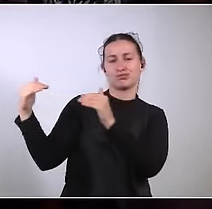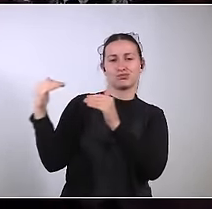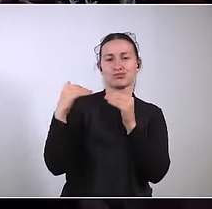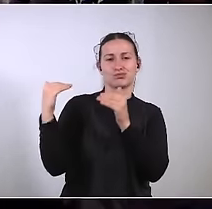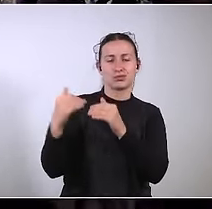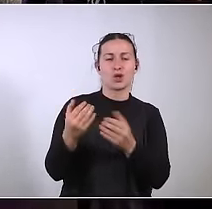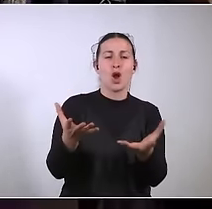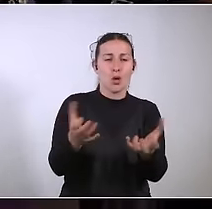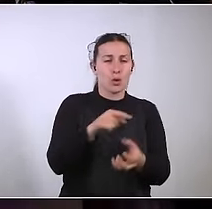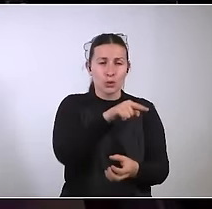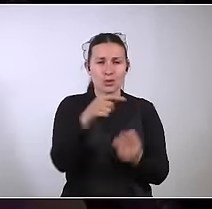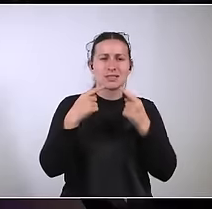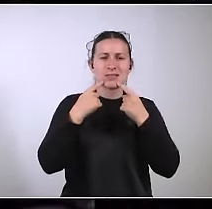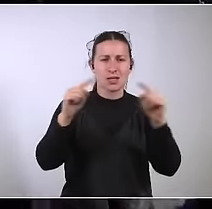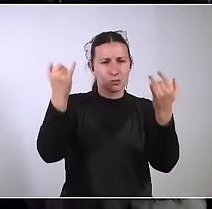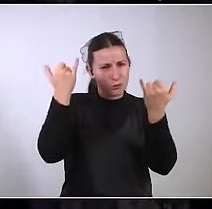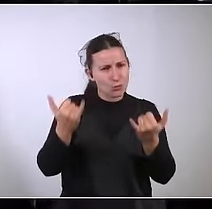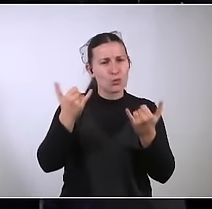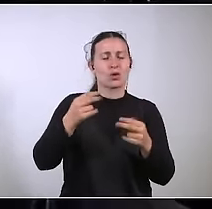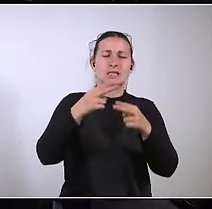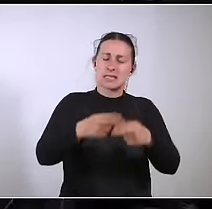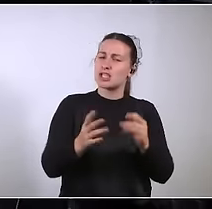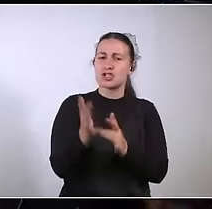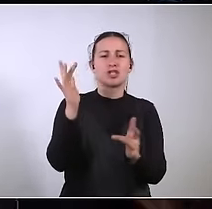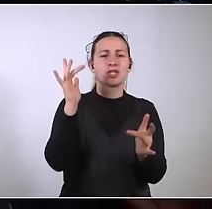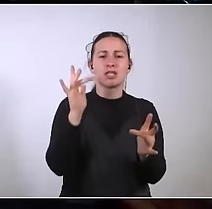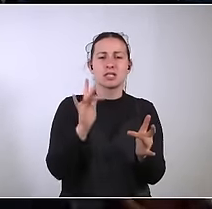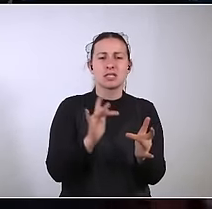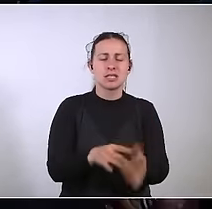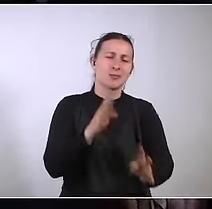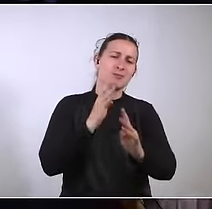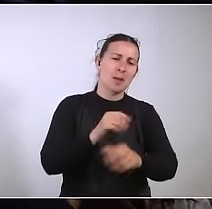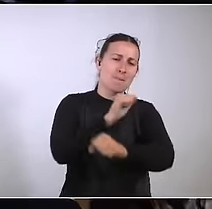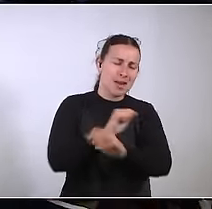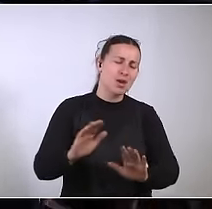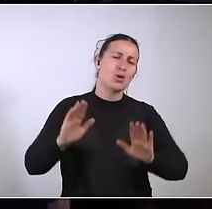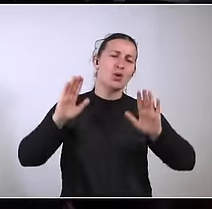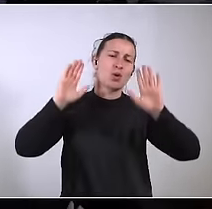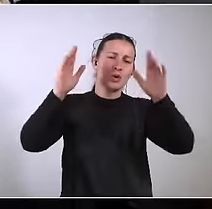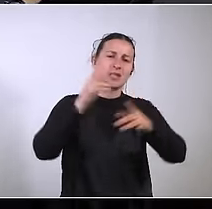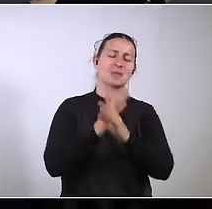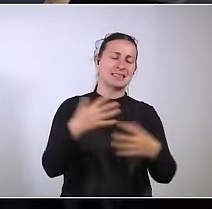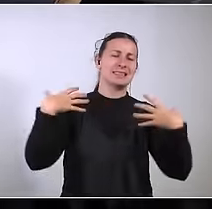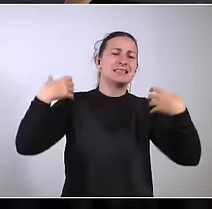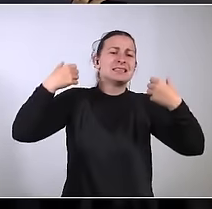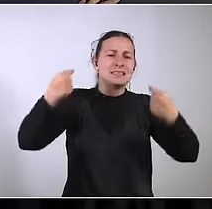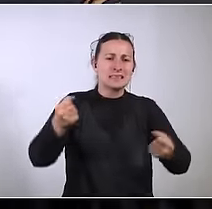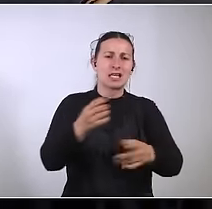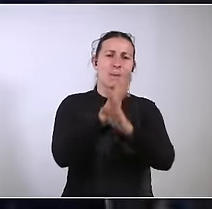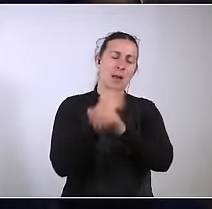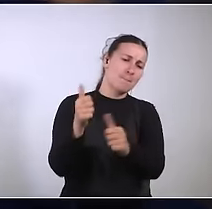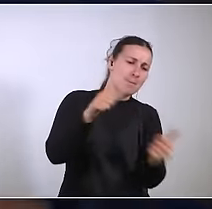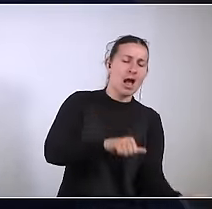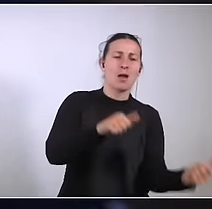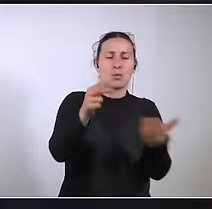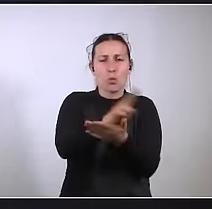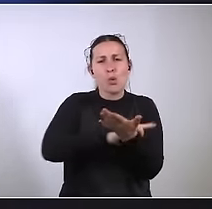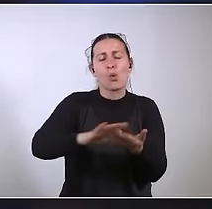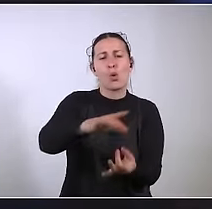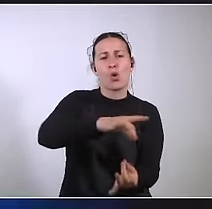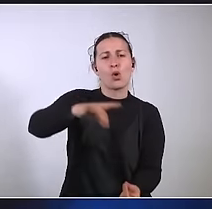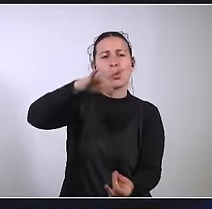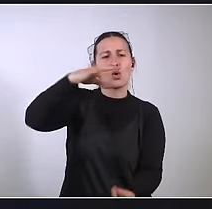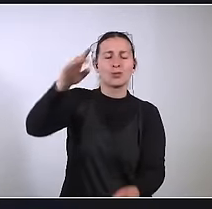declare right now, in the name of Jesus, speak miracles, speak faith, speak healing, speak the baptism of the Holy